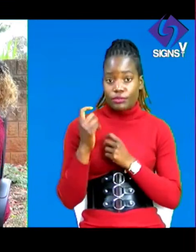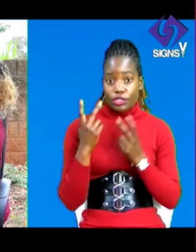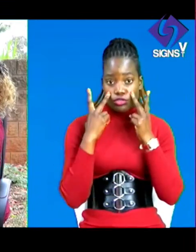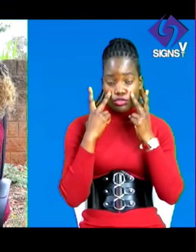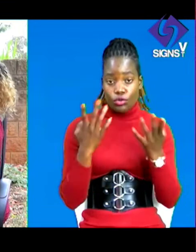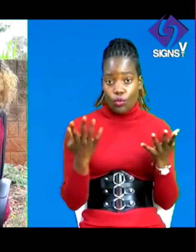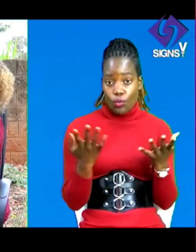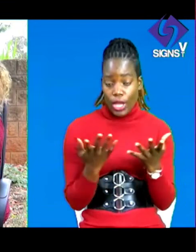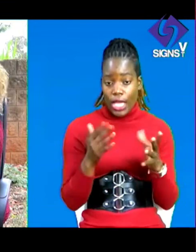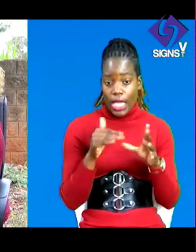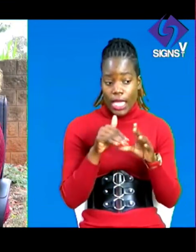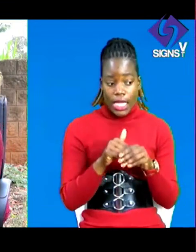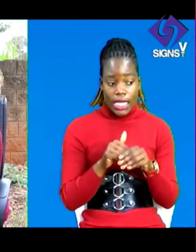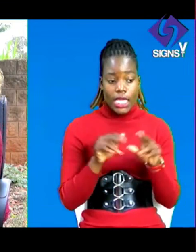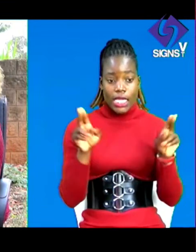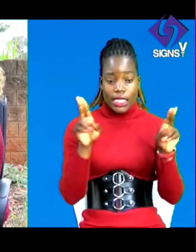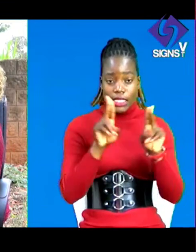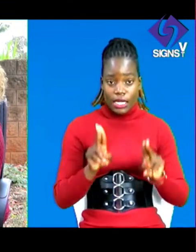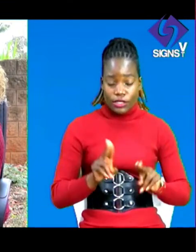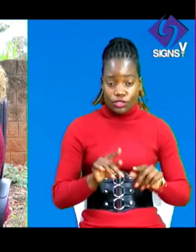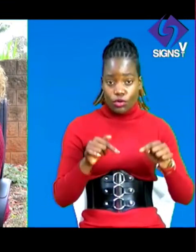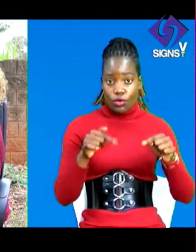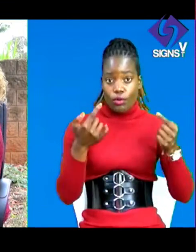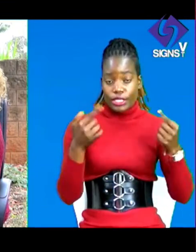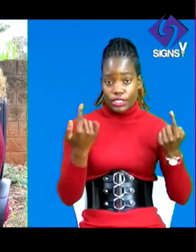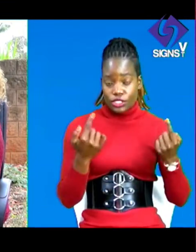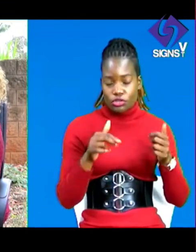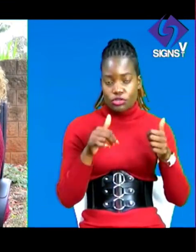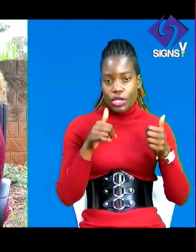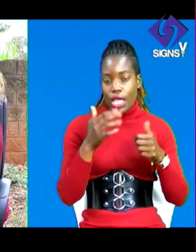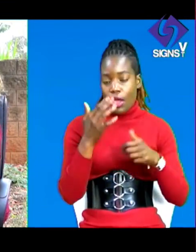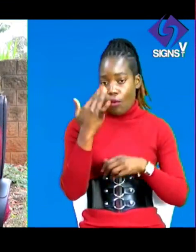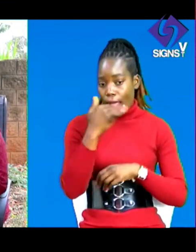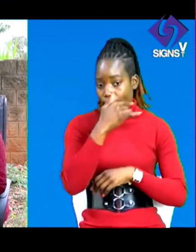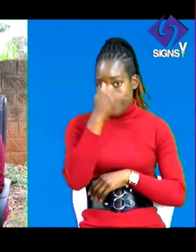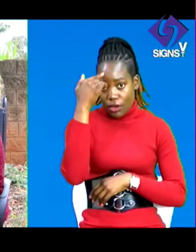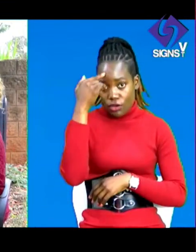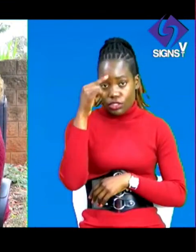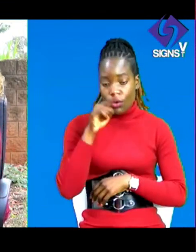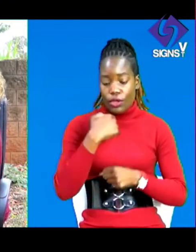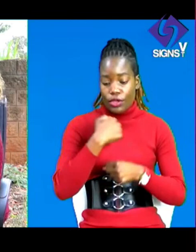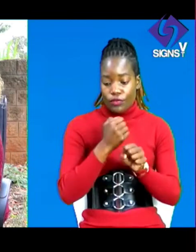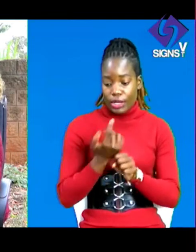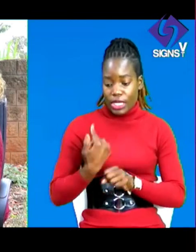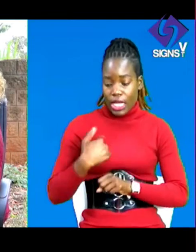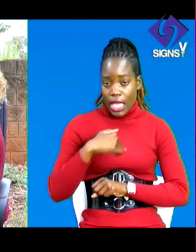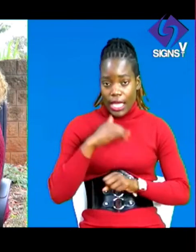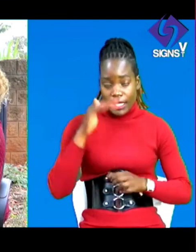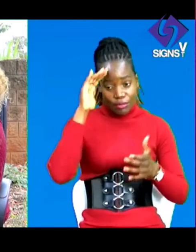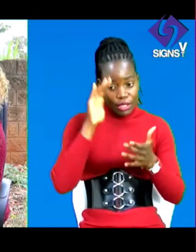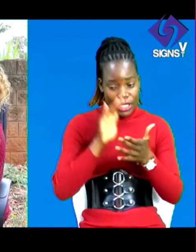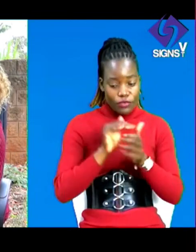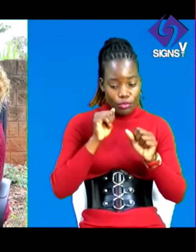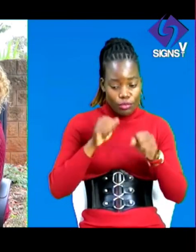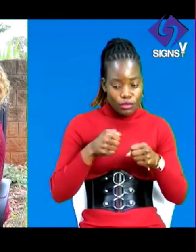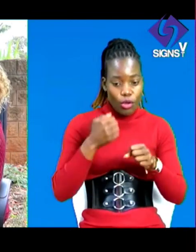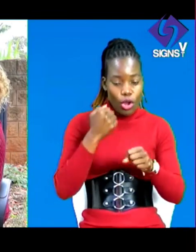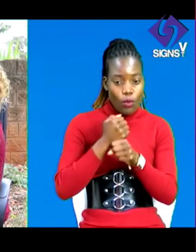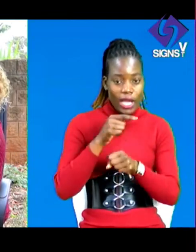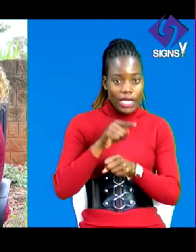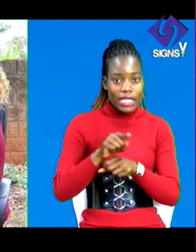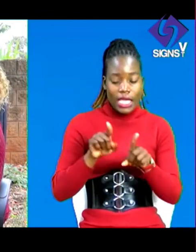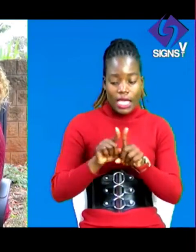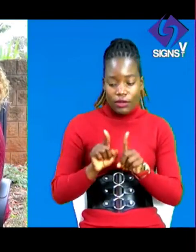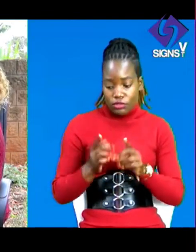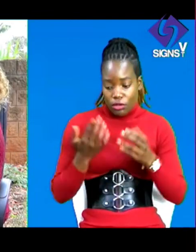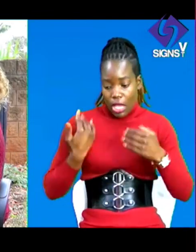in international competitions. Yeah, because you made us believe that you can do this, and we believe in you that you're going to